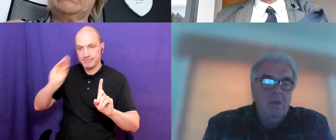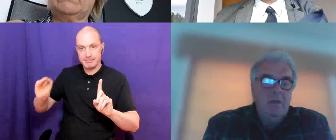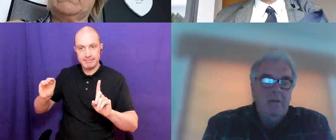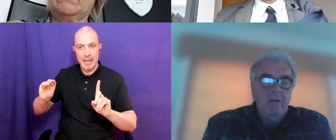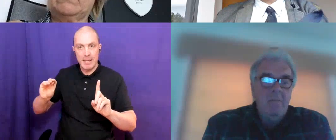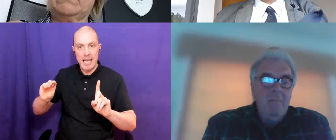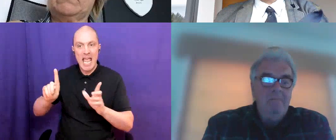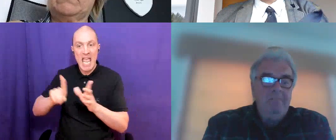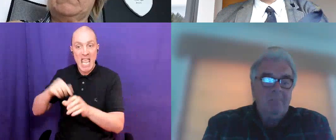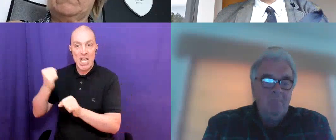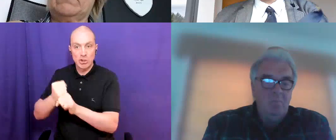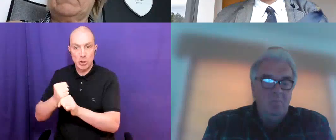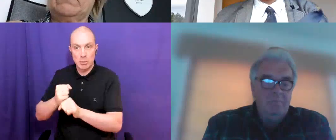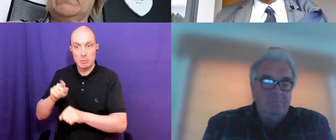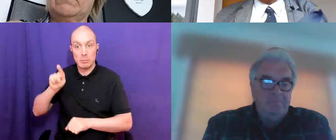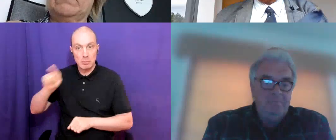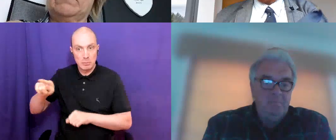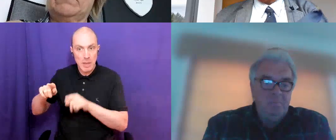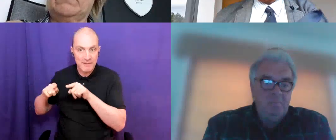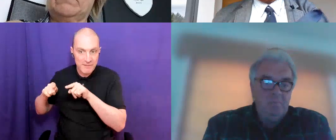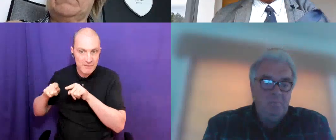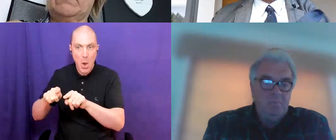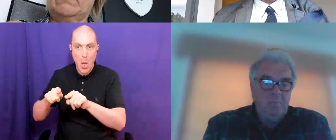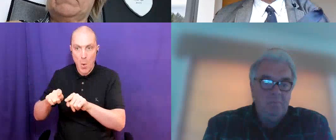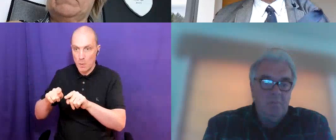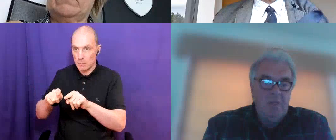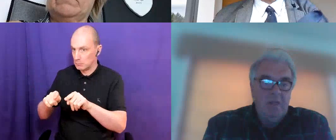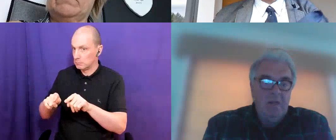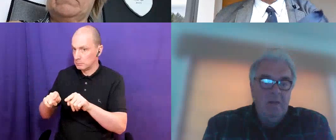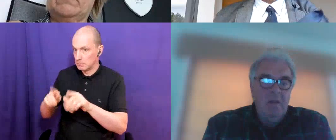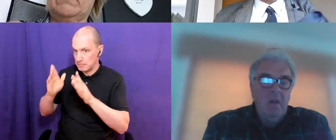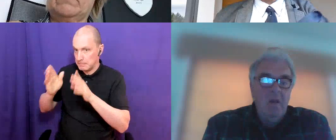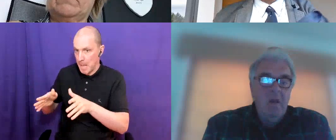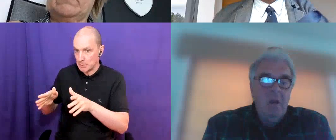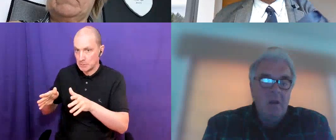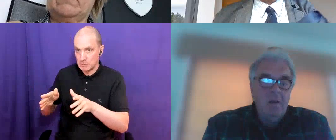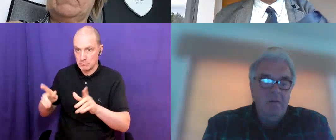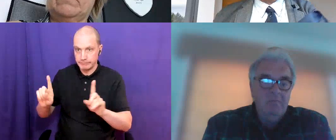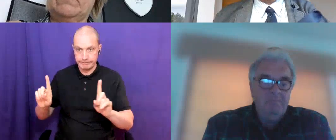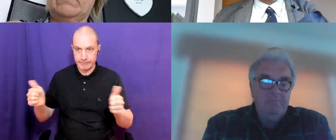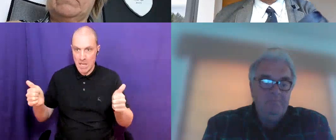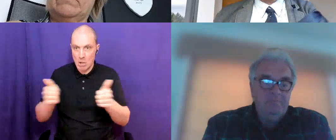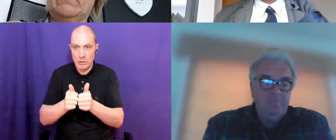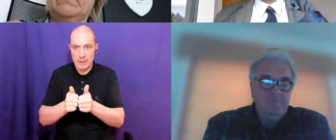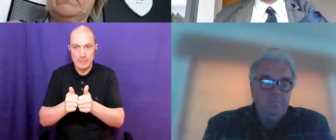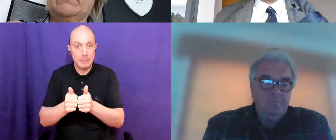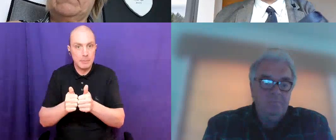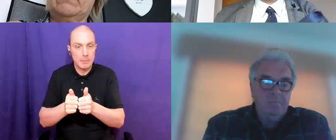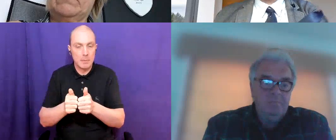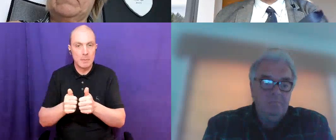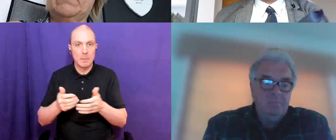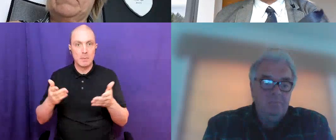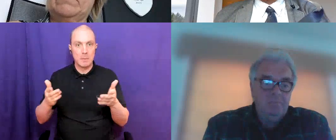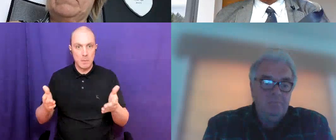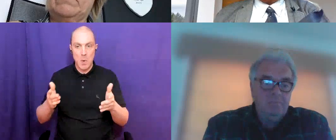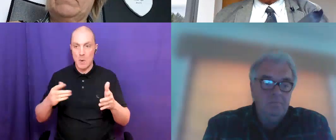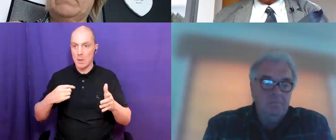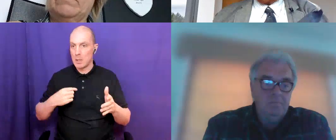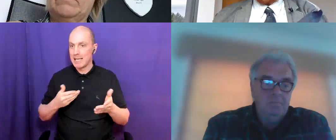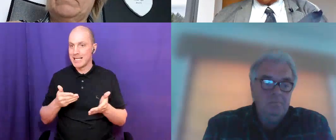mitigation measures which have been introduced to ensure COVID safety at the polling places. So again, I'll just stop